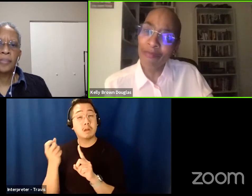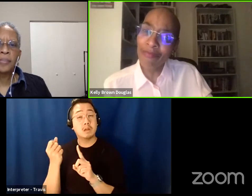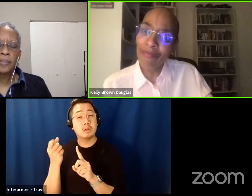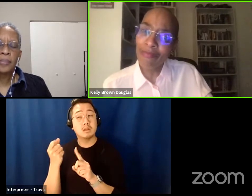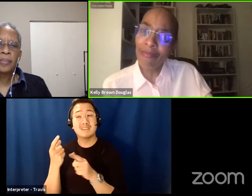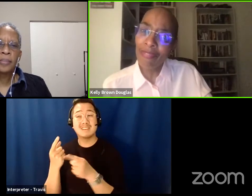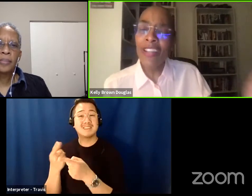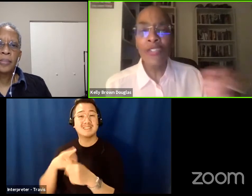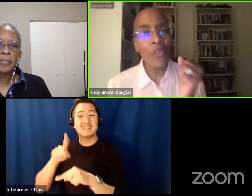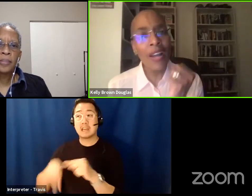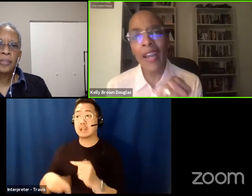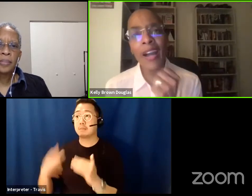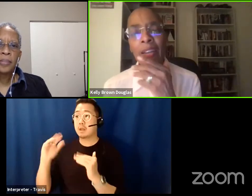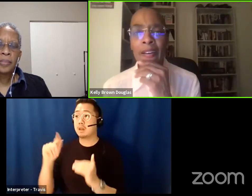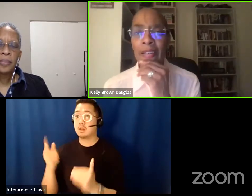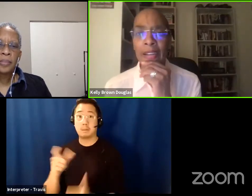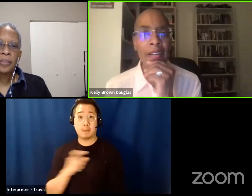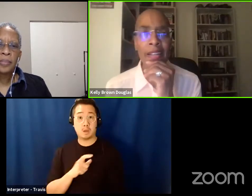right. So